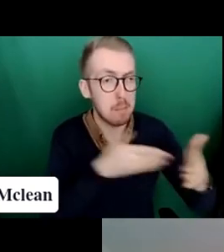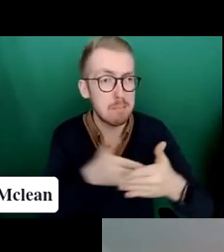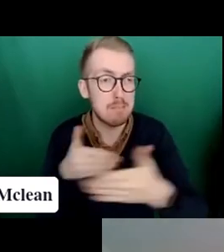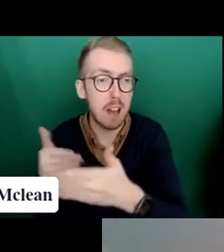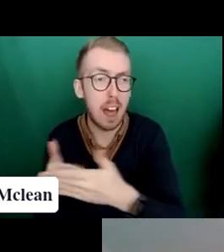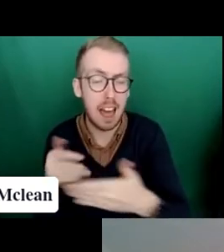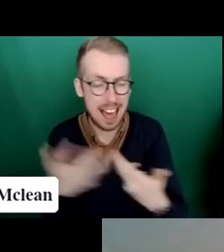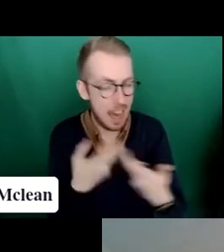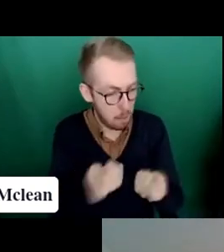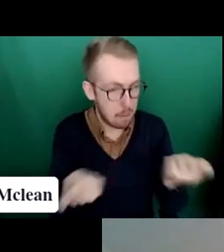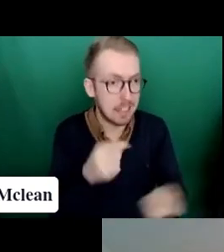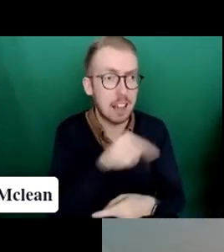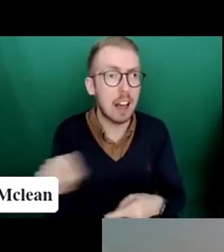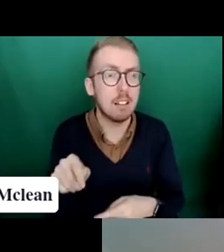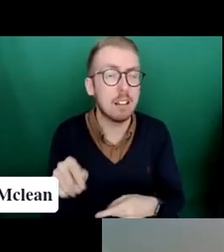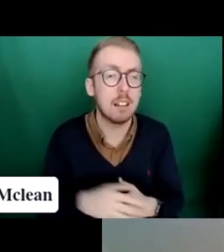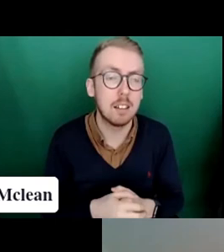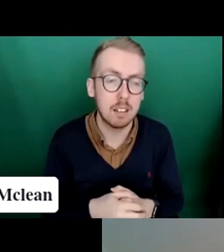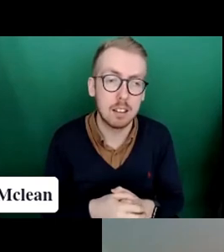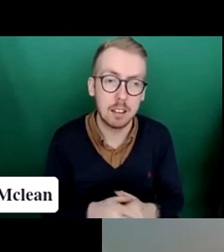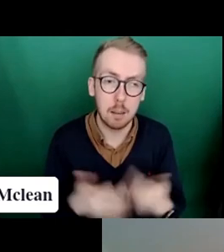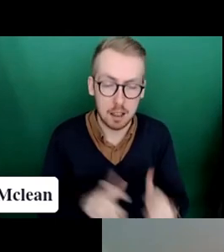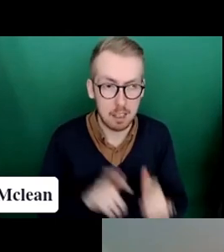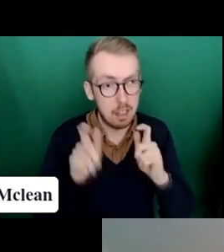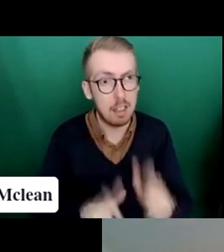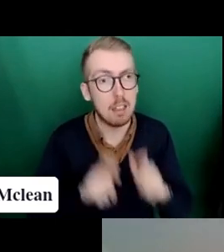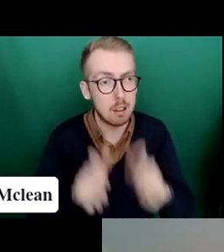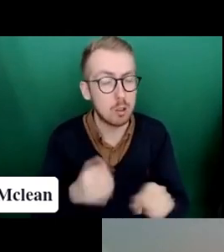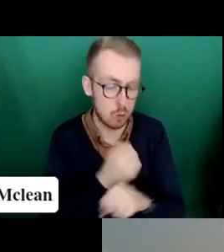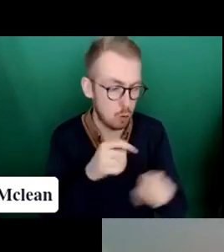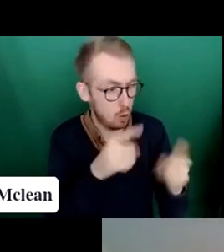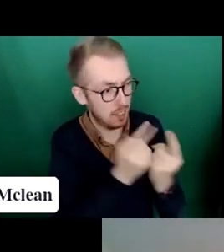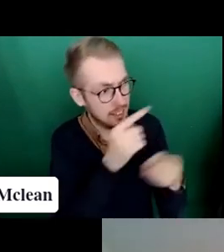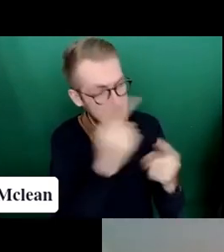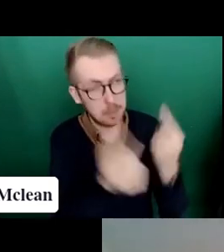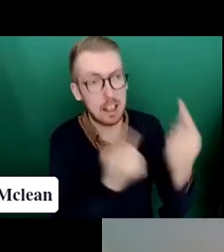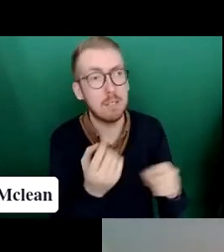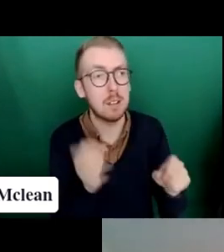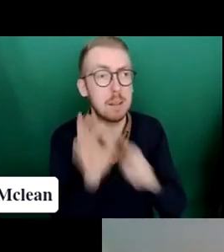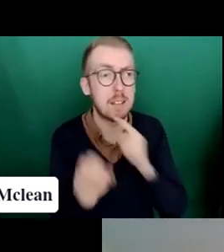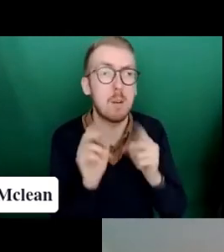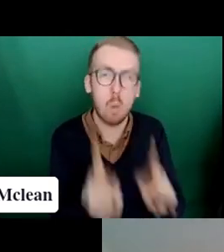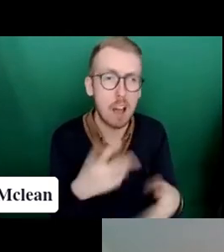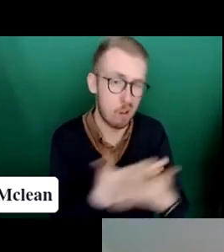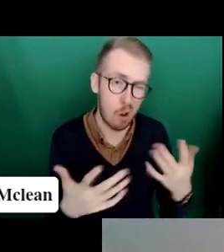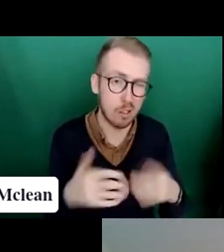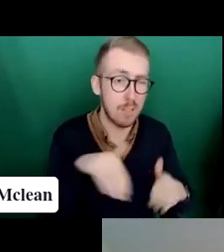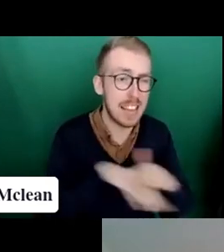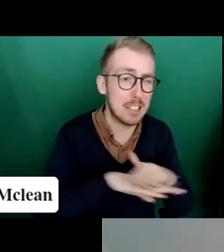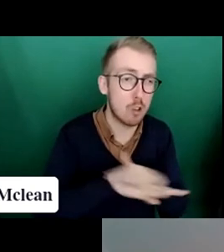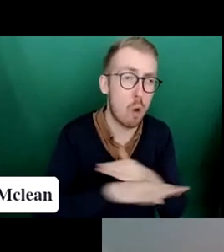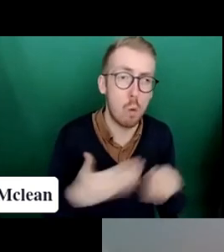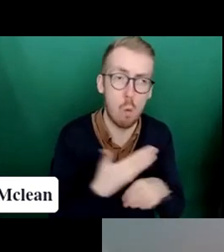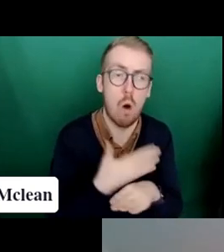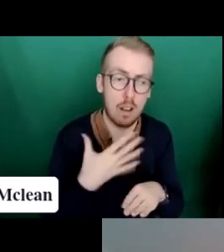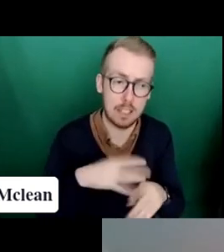are their management. The people have been in their jobs for a long time, you know, that have done things in a certain way. And I think there's still a lot of work to be done in that